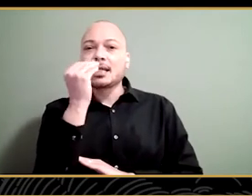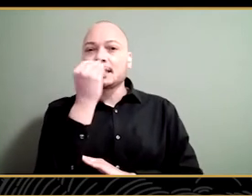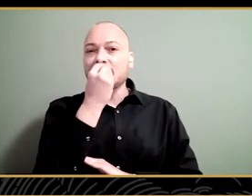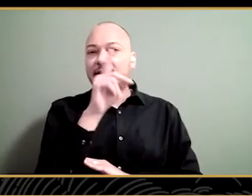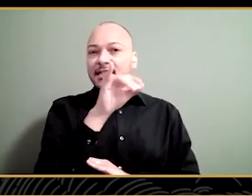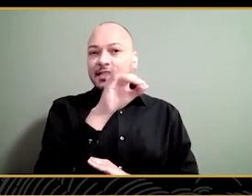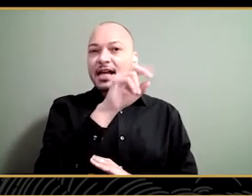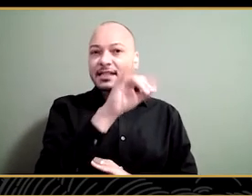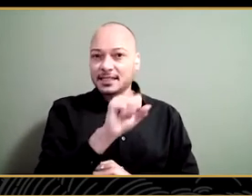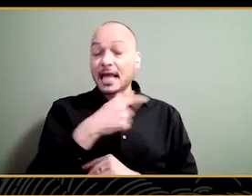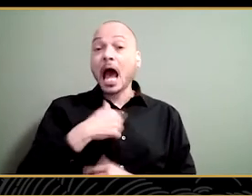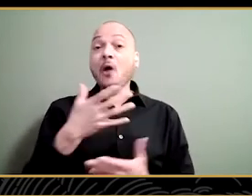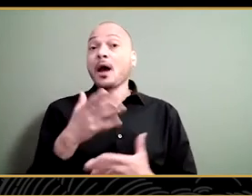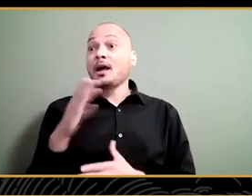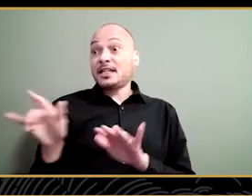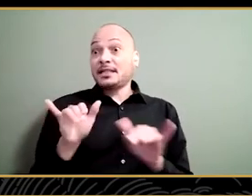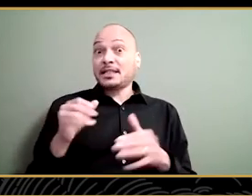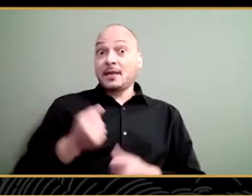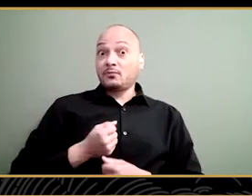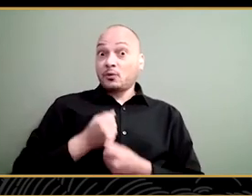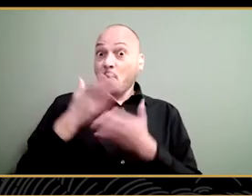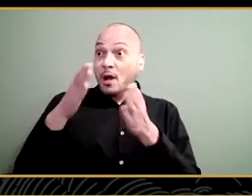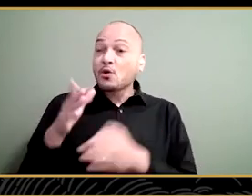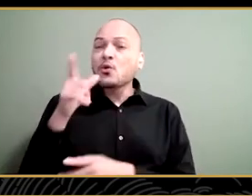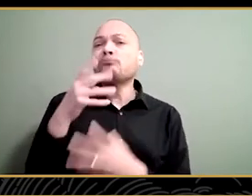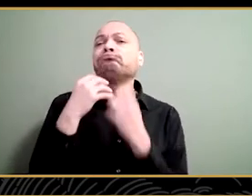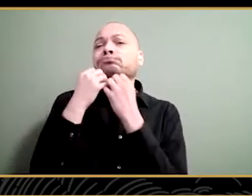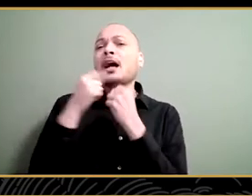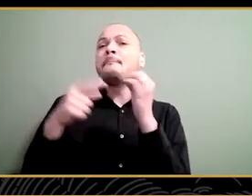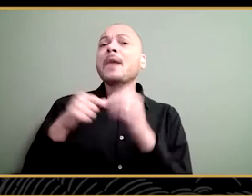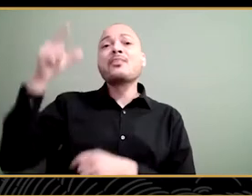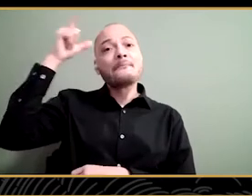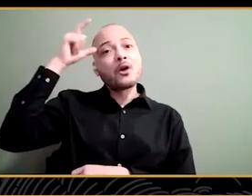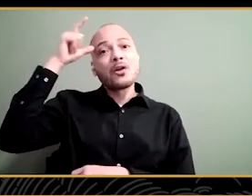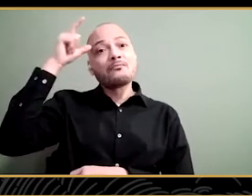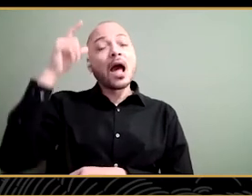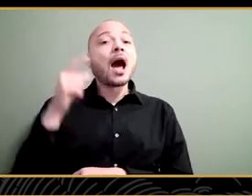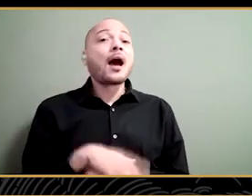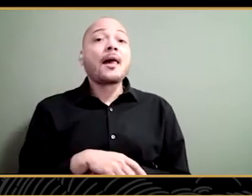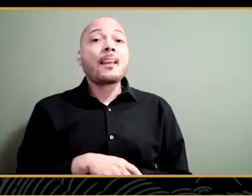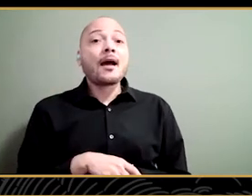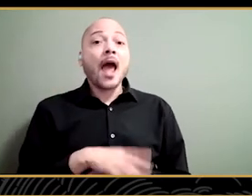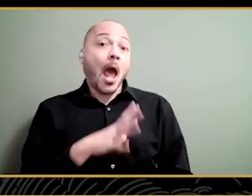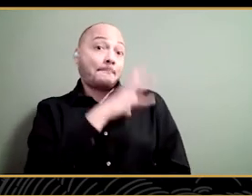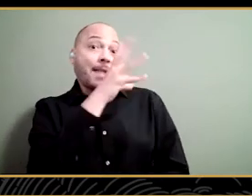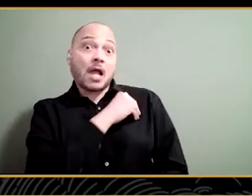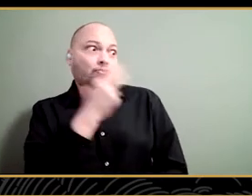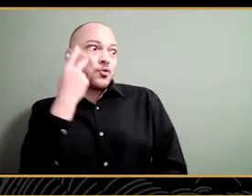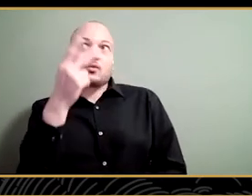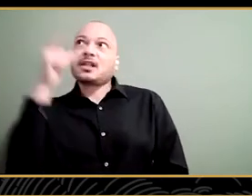poets who care about the moon. Palestinians don't see the moon from jail cells and prisons.